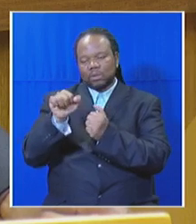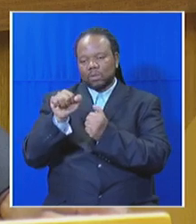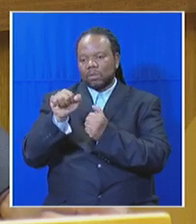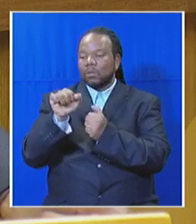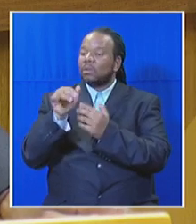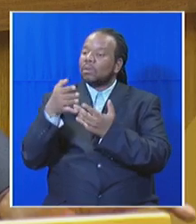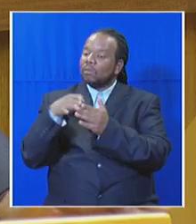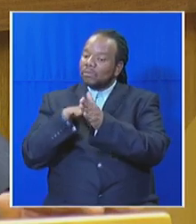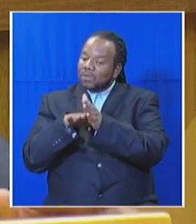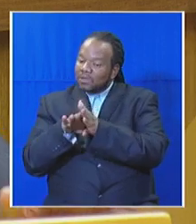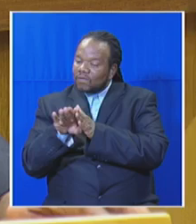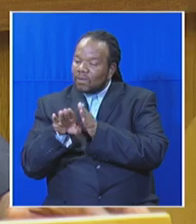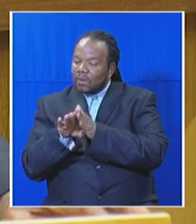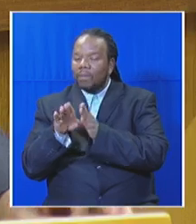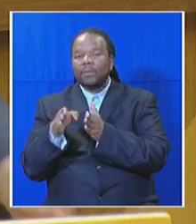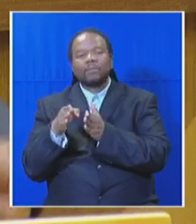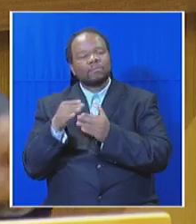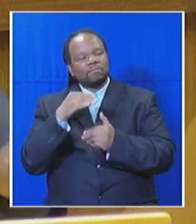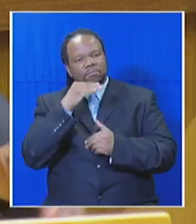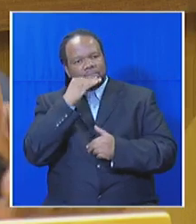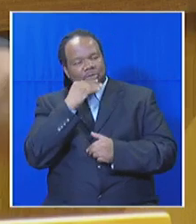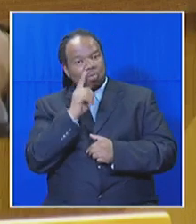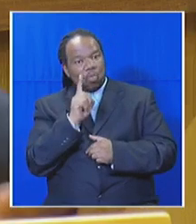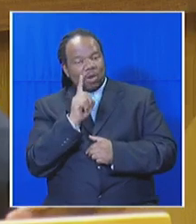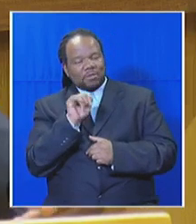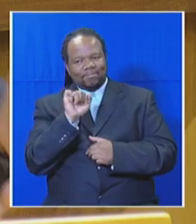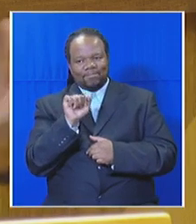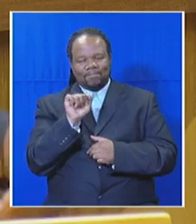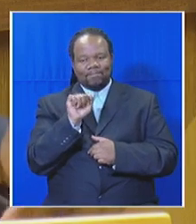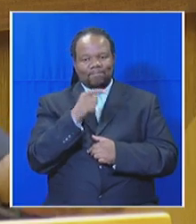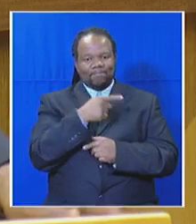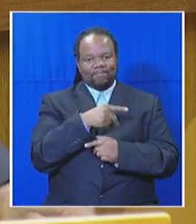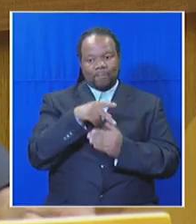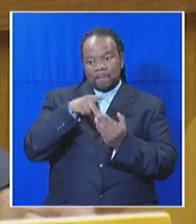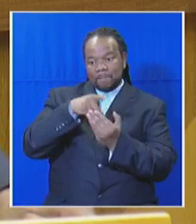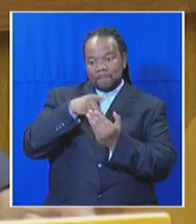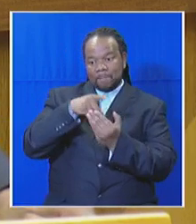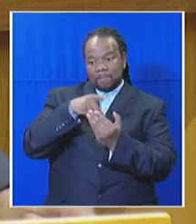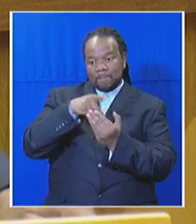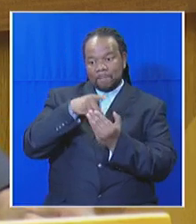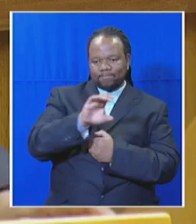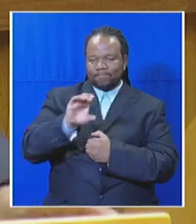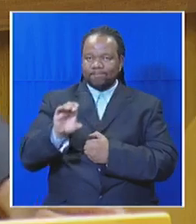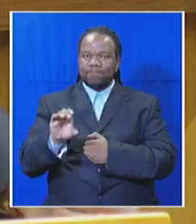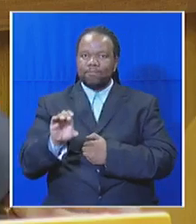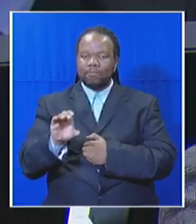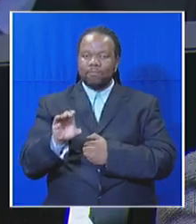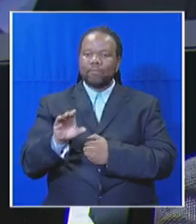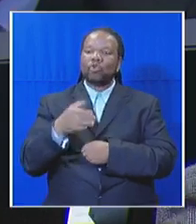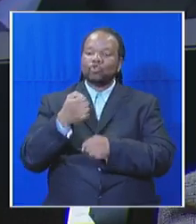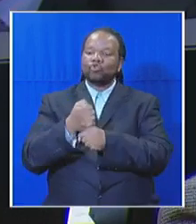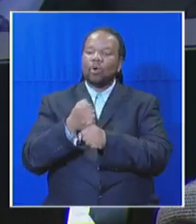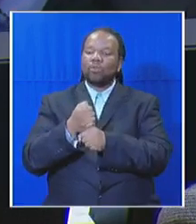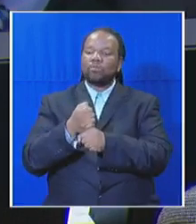nature. And that means once the projects are funded and started, as I said, jobs are being